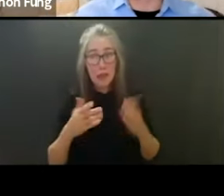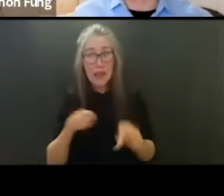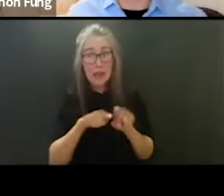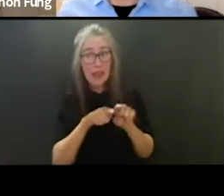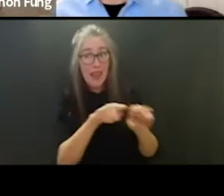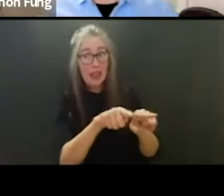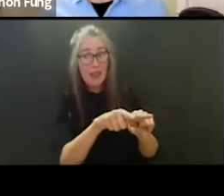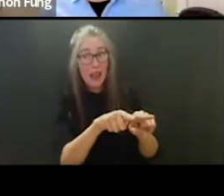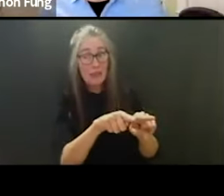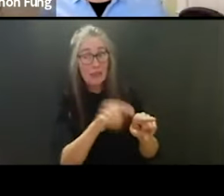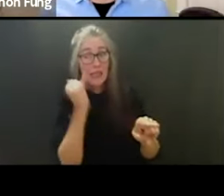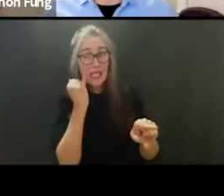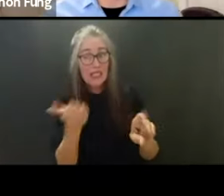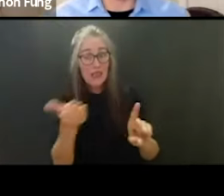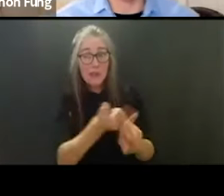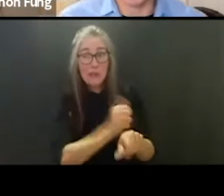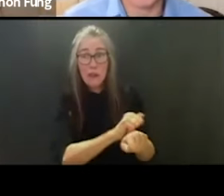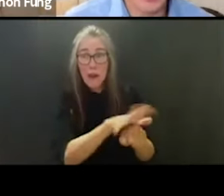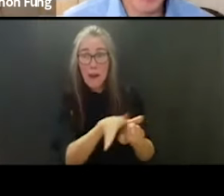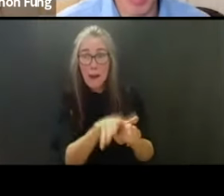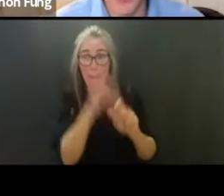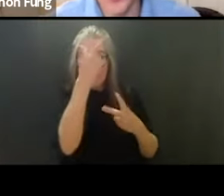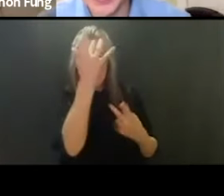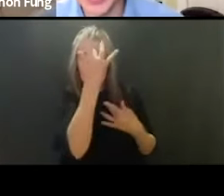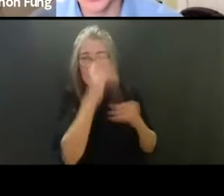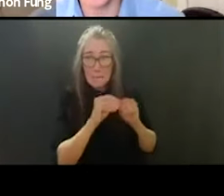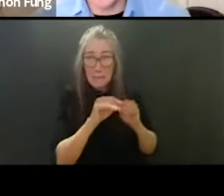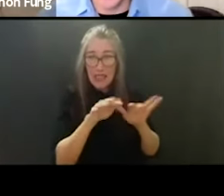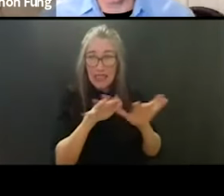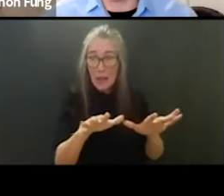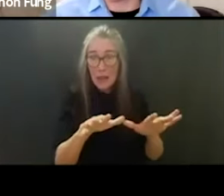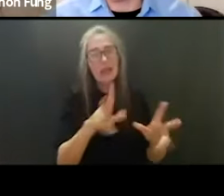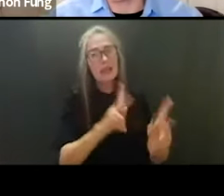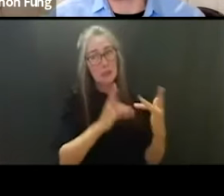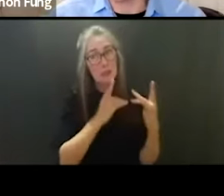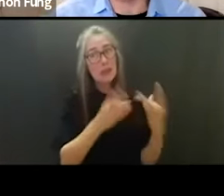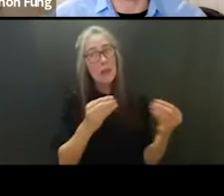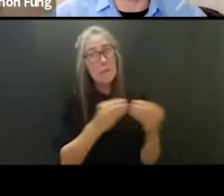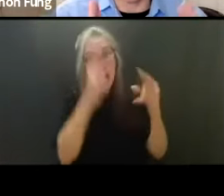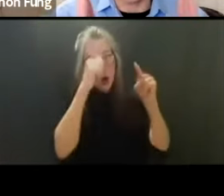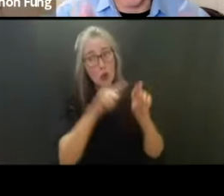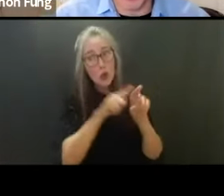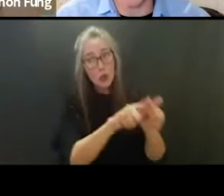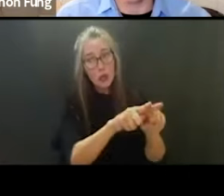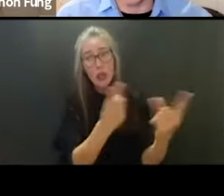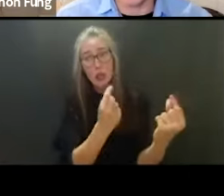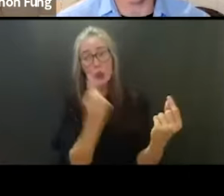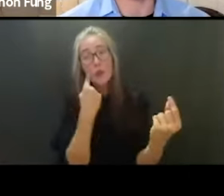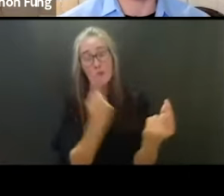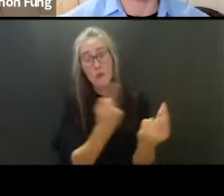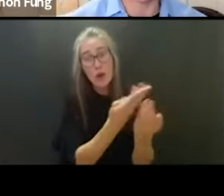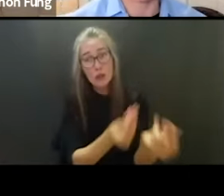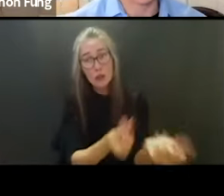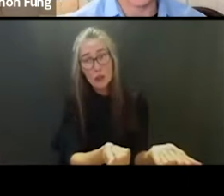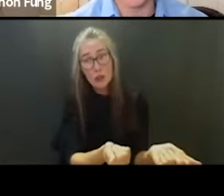in that era, the pandemic policies would have been more effective, or at least there would have been more agreement on what the problem was